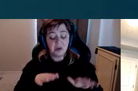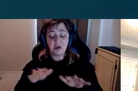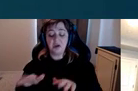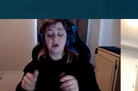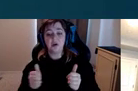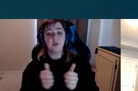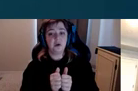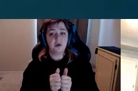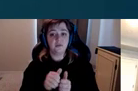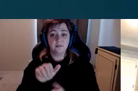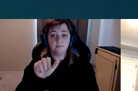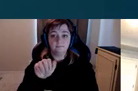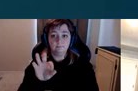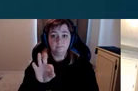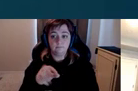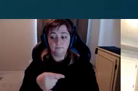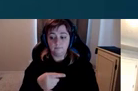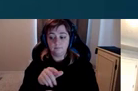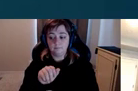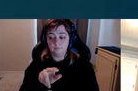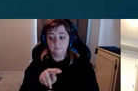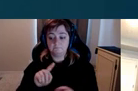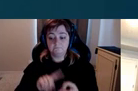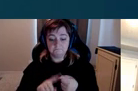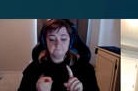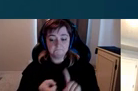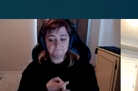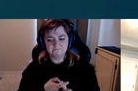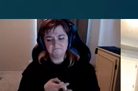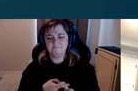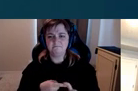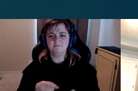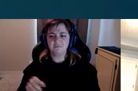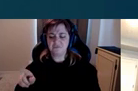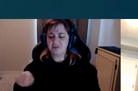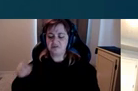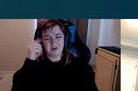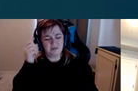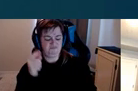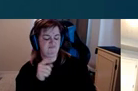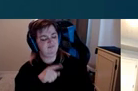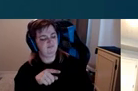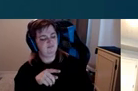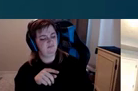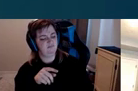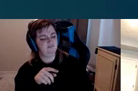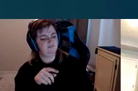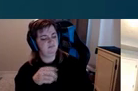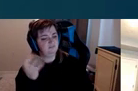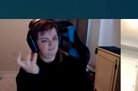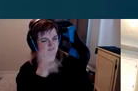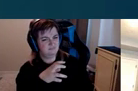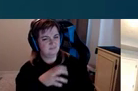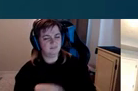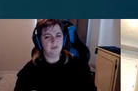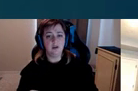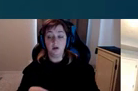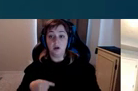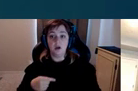they thought it was weird that I would stay in school after the school ended. So even Afghan Americans, I didn't feel that I